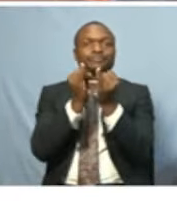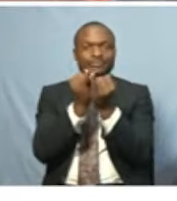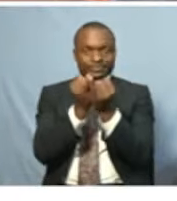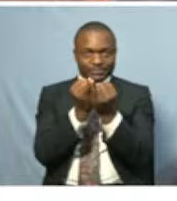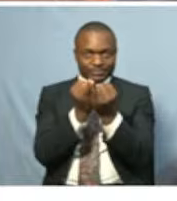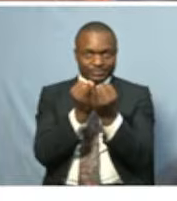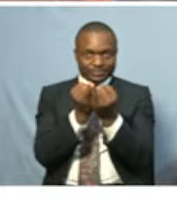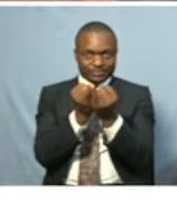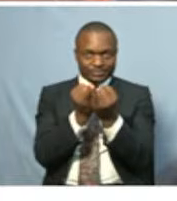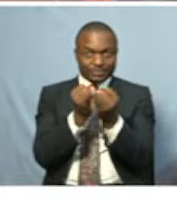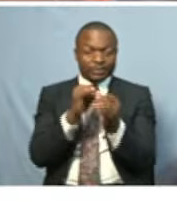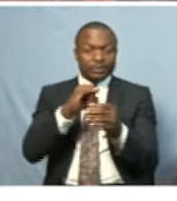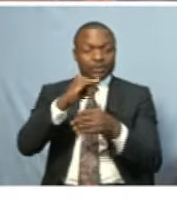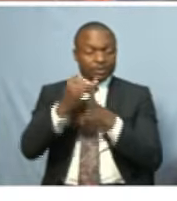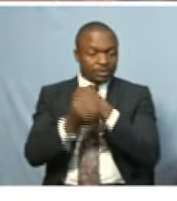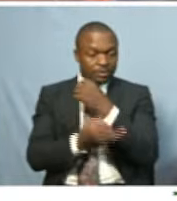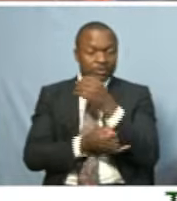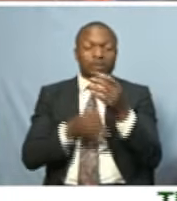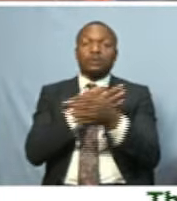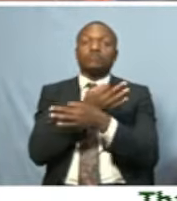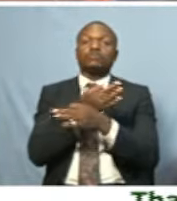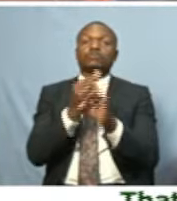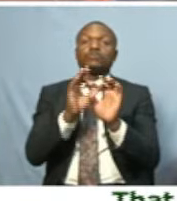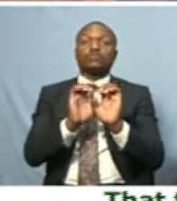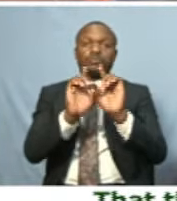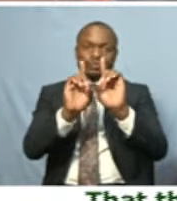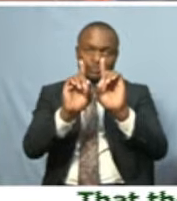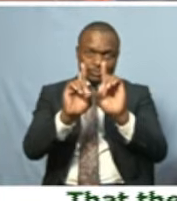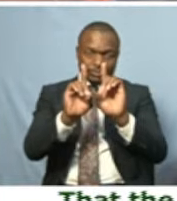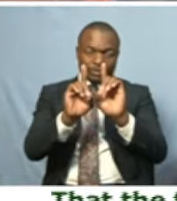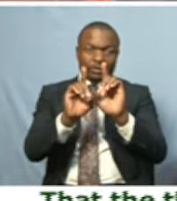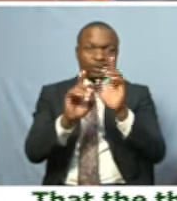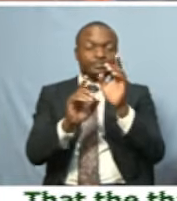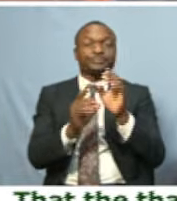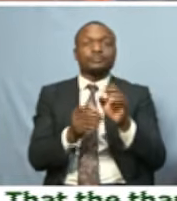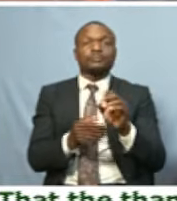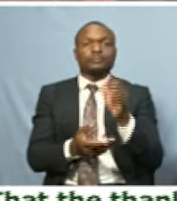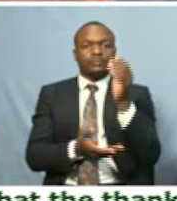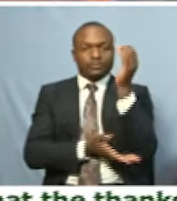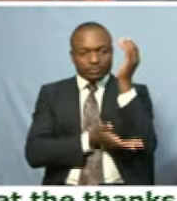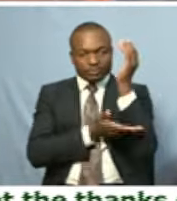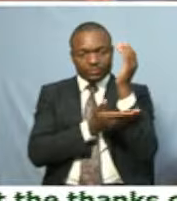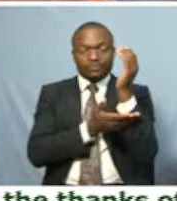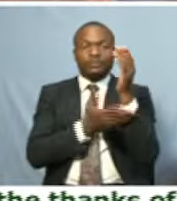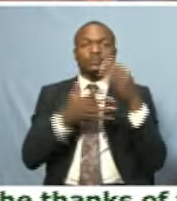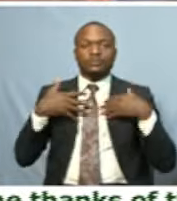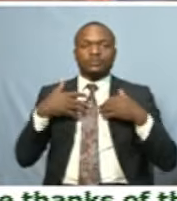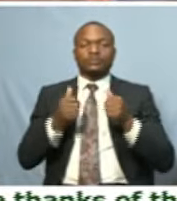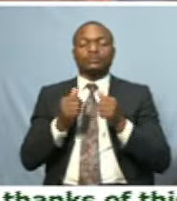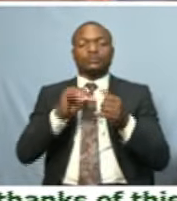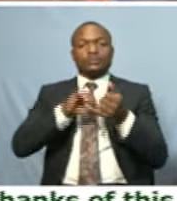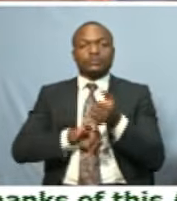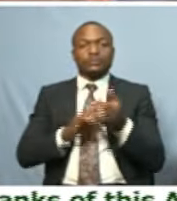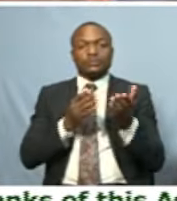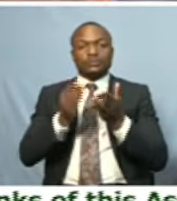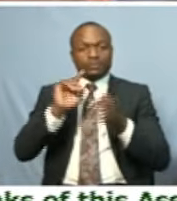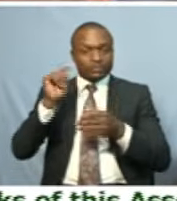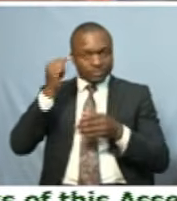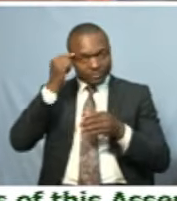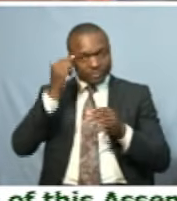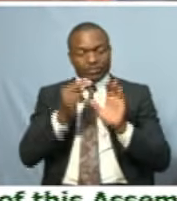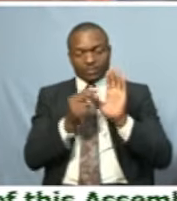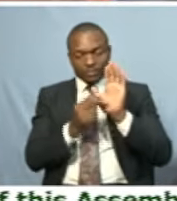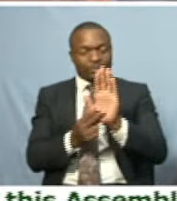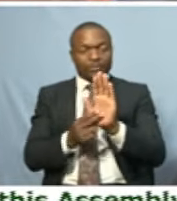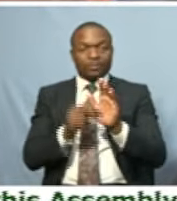the reintroduction of free education, and the enhancement of health and social services, government continues to demonstrate